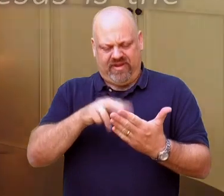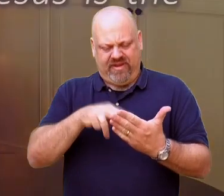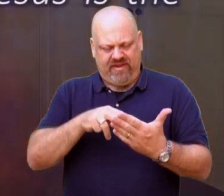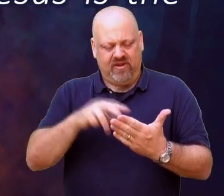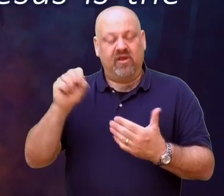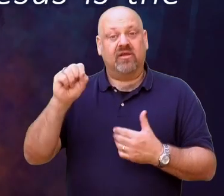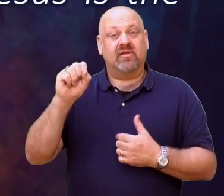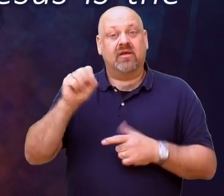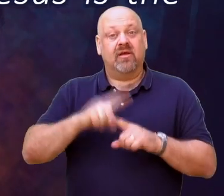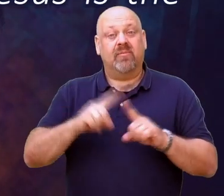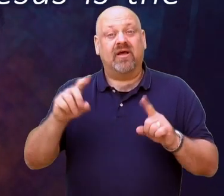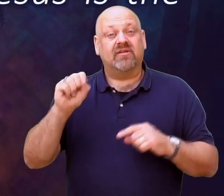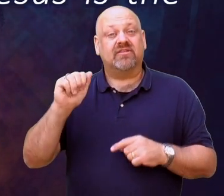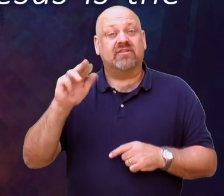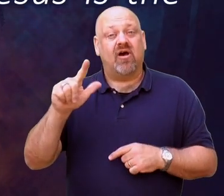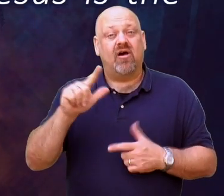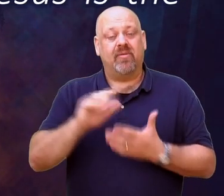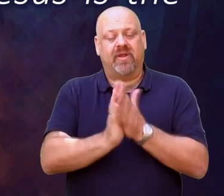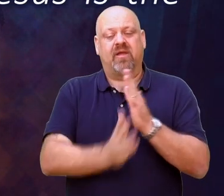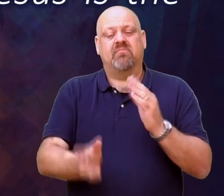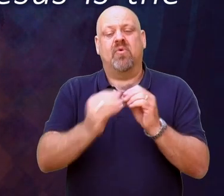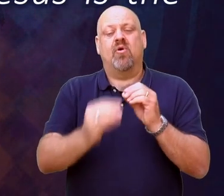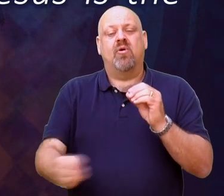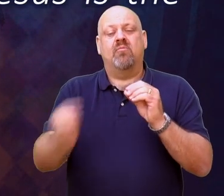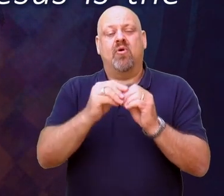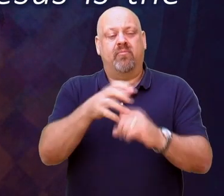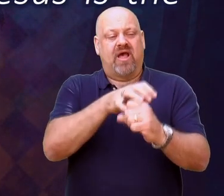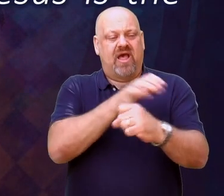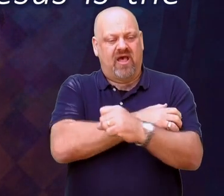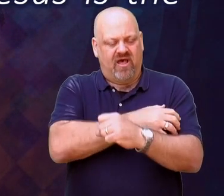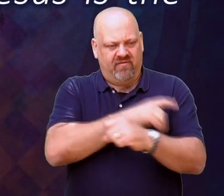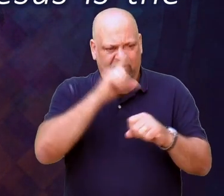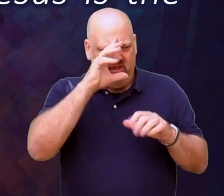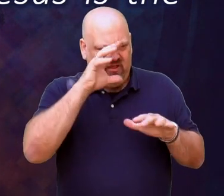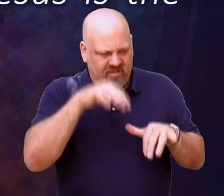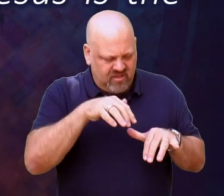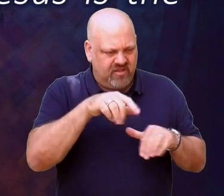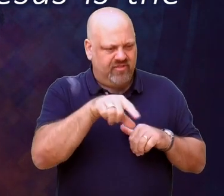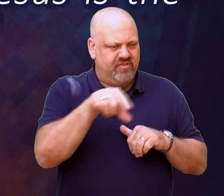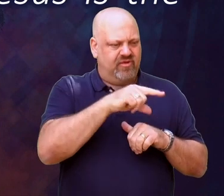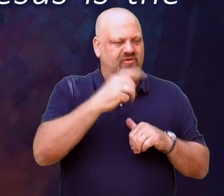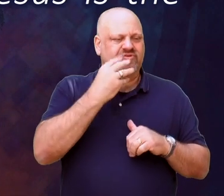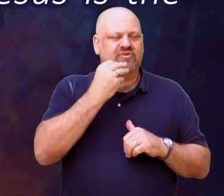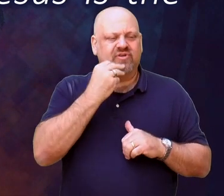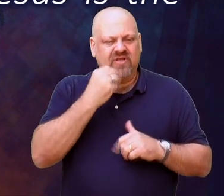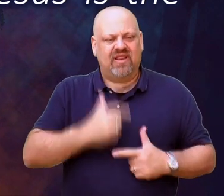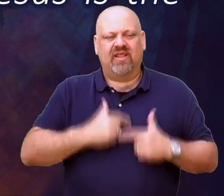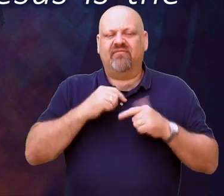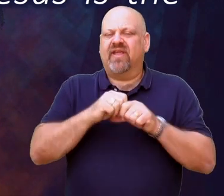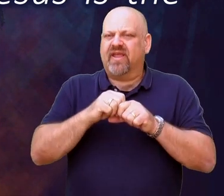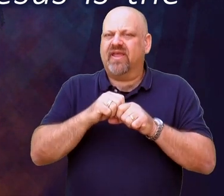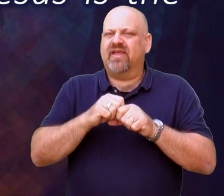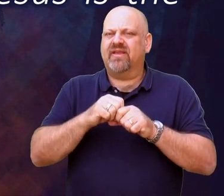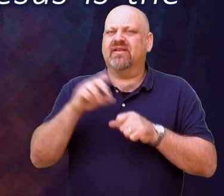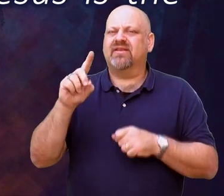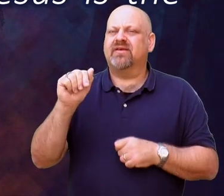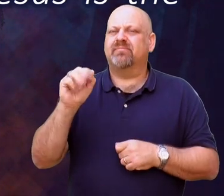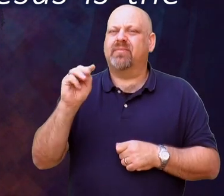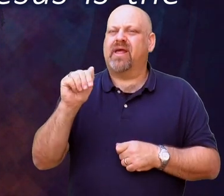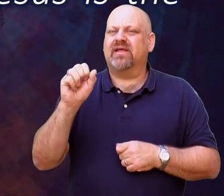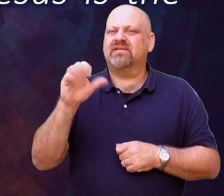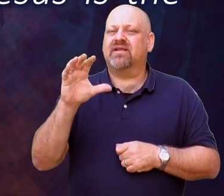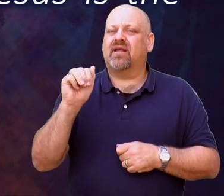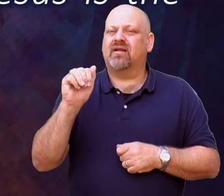read, yet Saul grew more and more powerful and baffled the Jews living in Damascus by proving